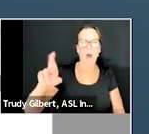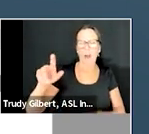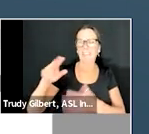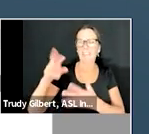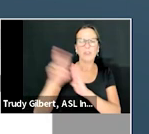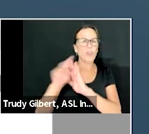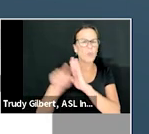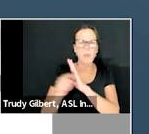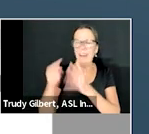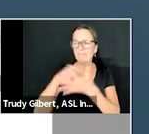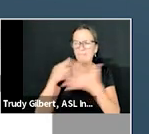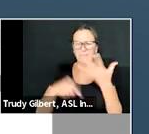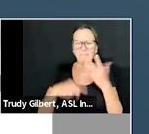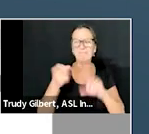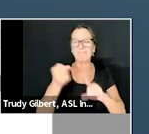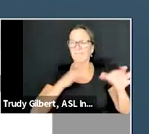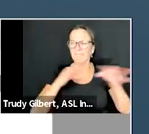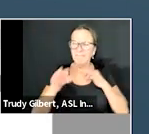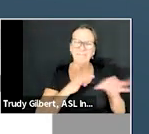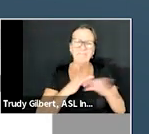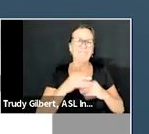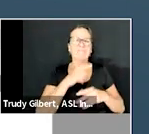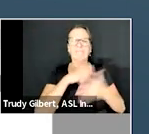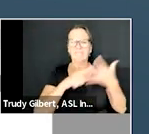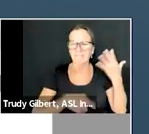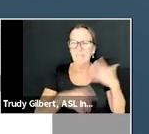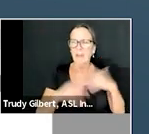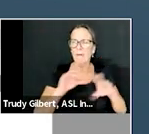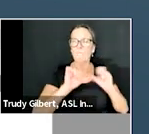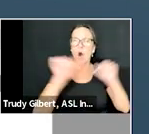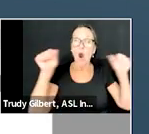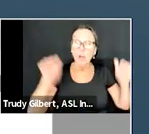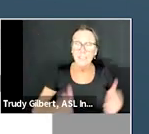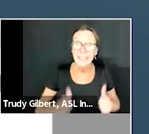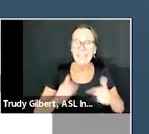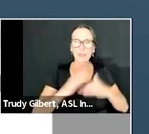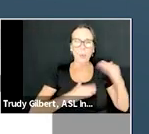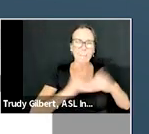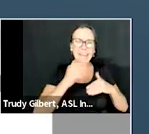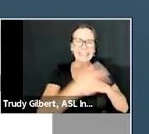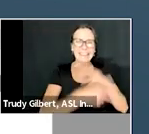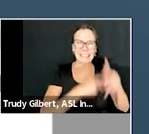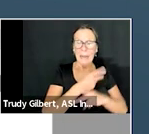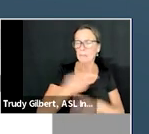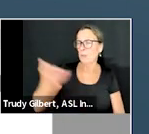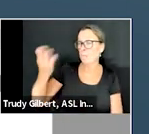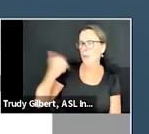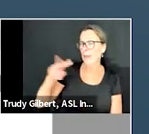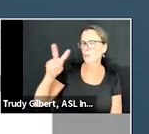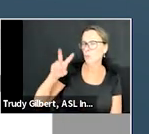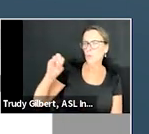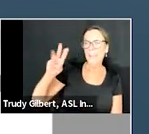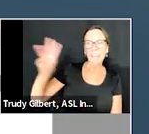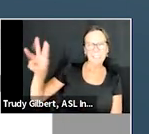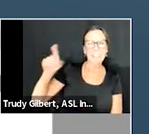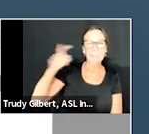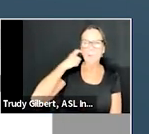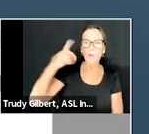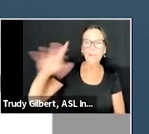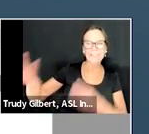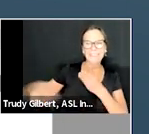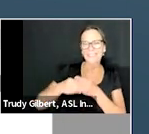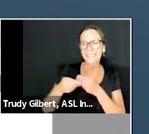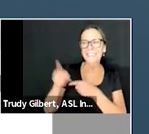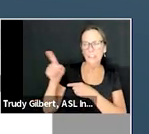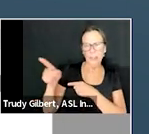It defines a wide array of architectural features and building types. 2006 is our most recent edition. We're aware that is